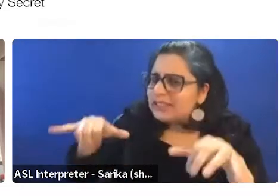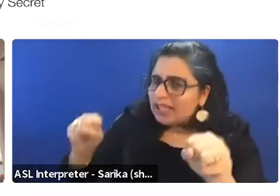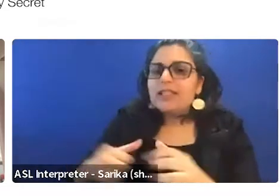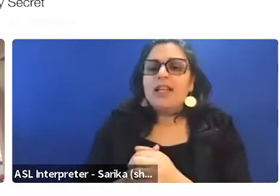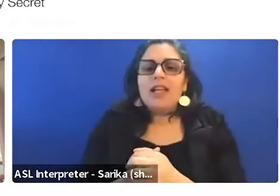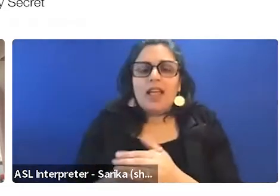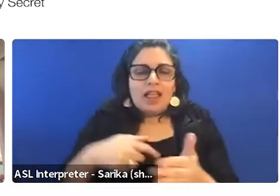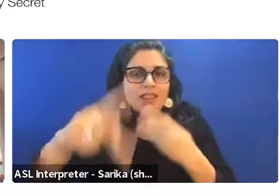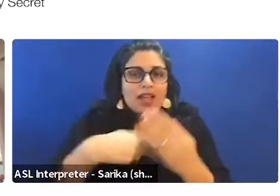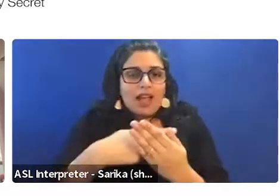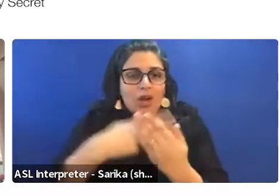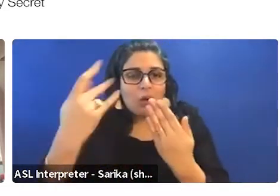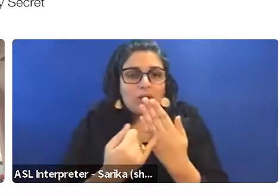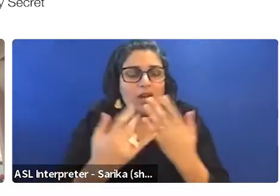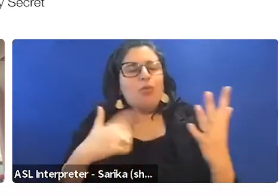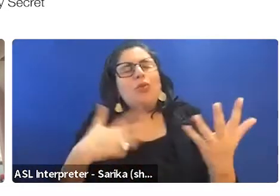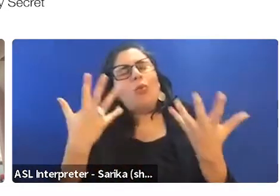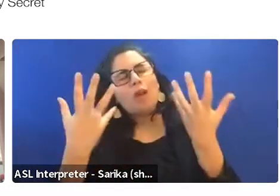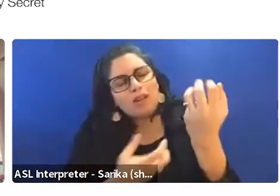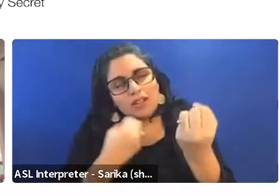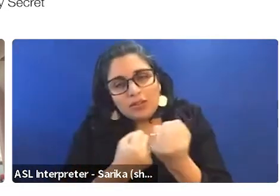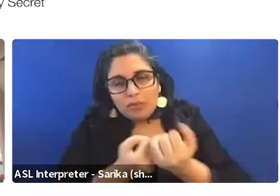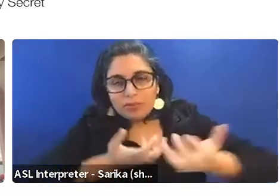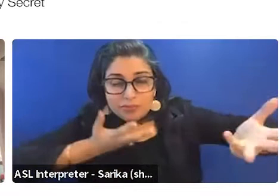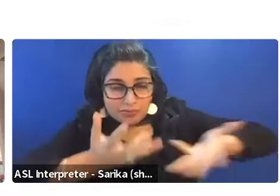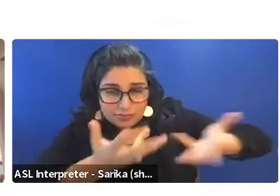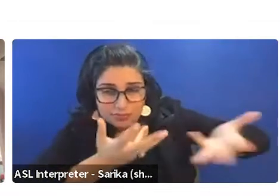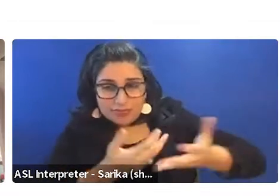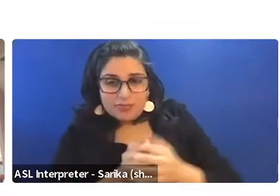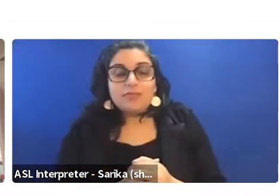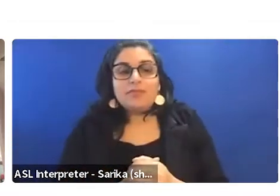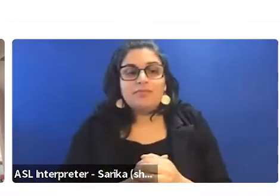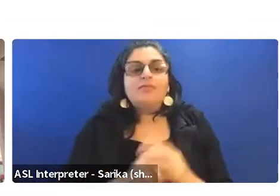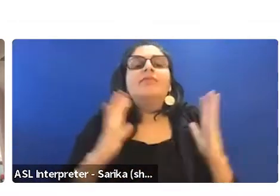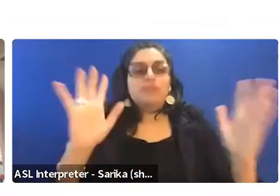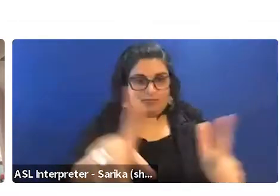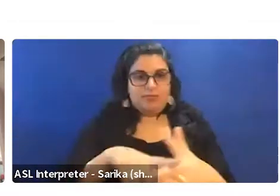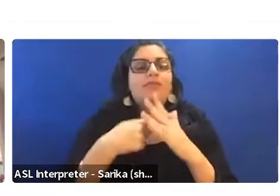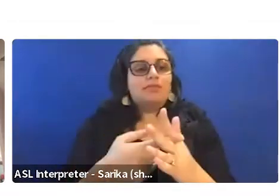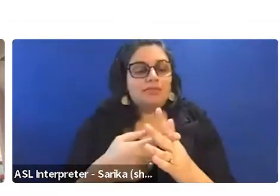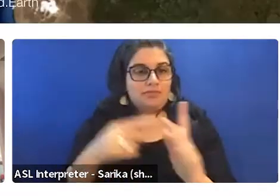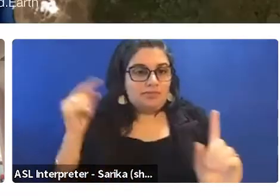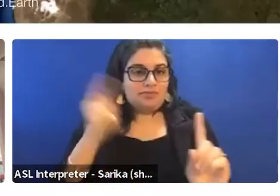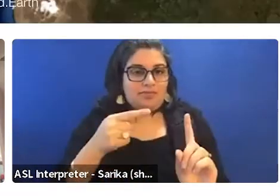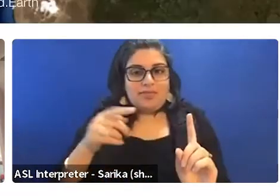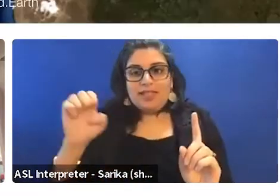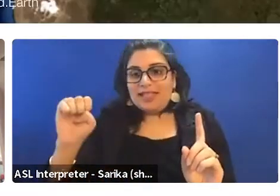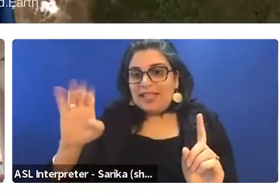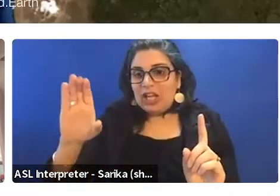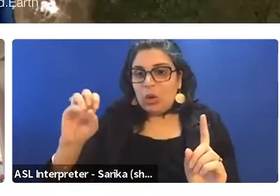the kind of projects we want to be of service to. And so let's begin by looking a little bit at the ecosystem